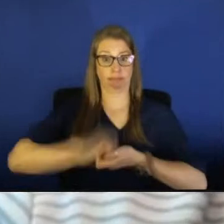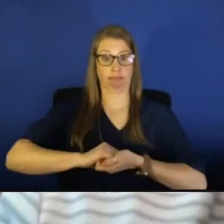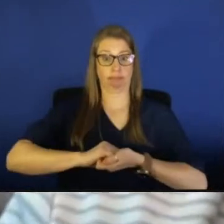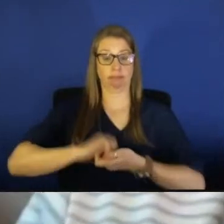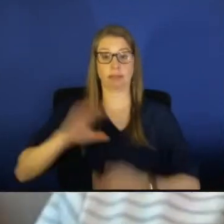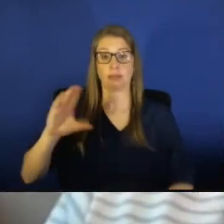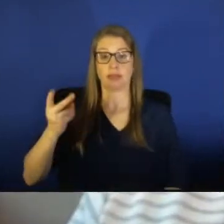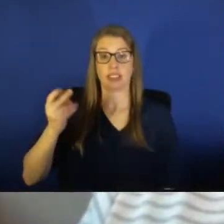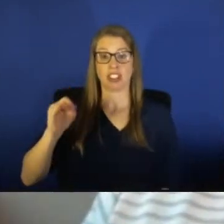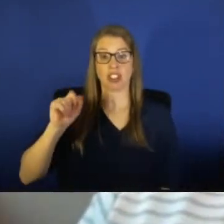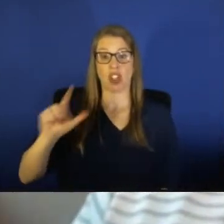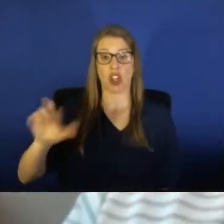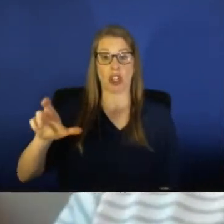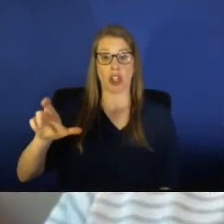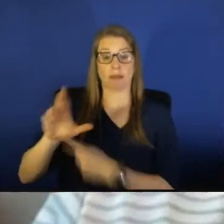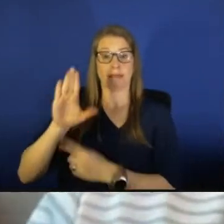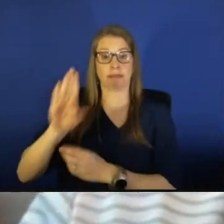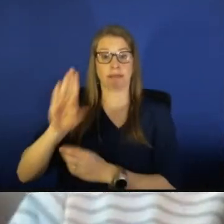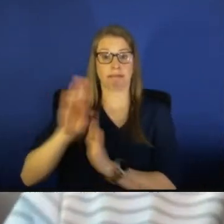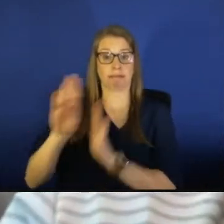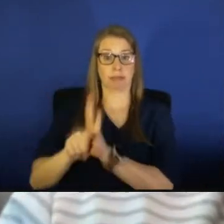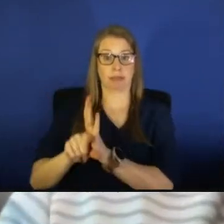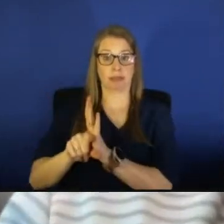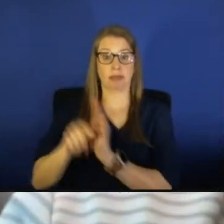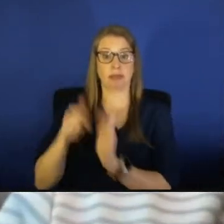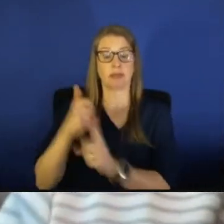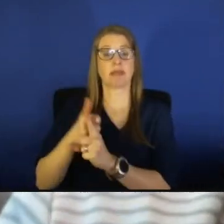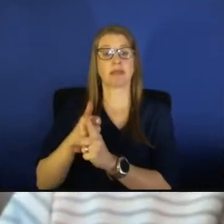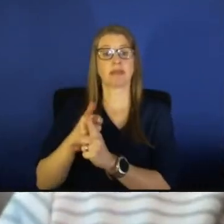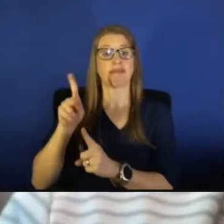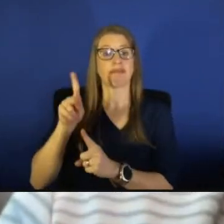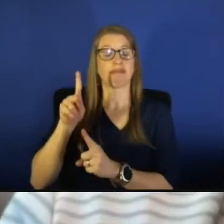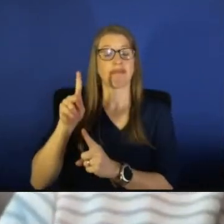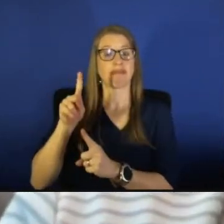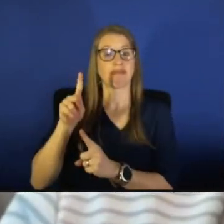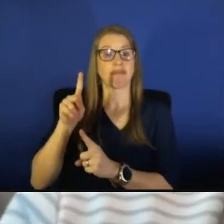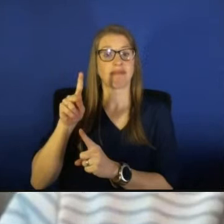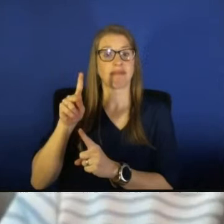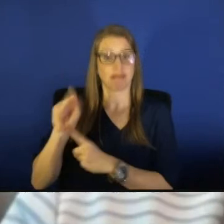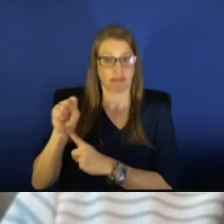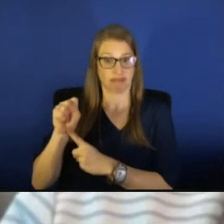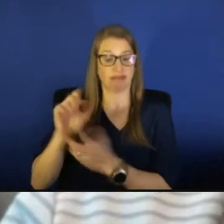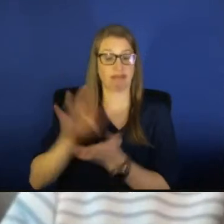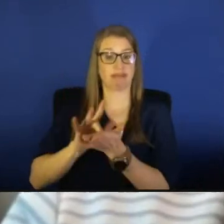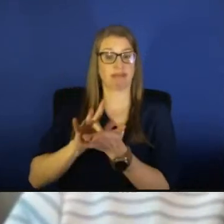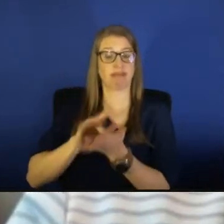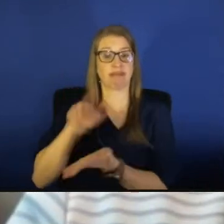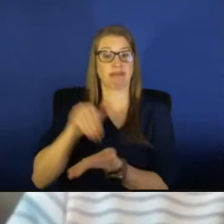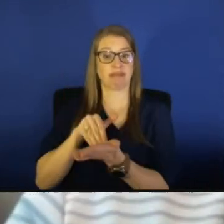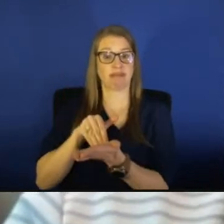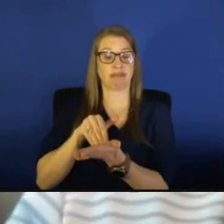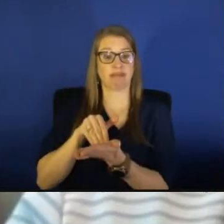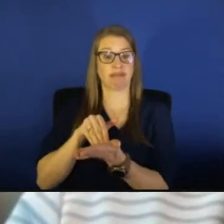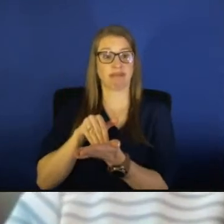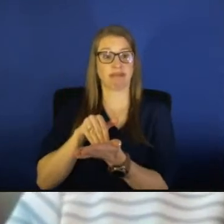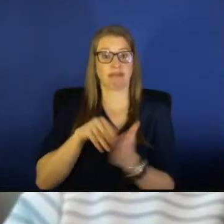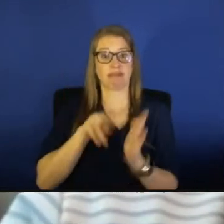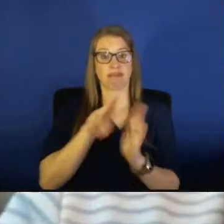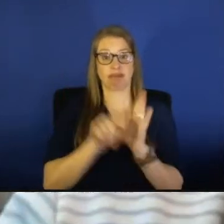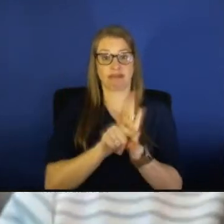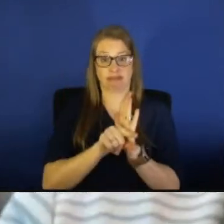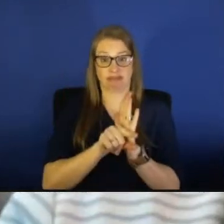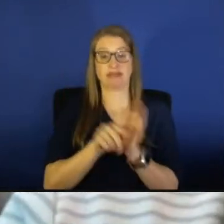that he has, coming from the University of Kansas Medical Center to the undergrad campus, is really a unique situation,